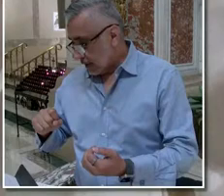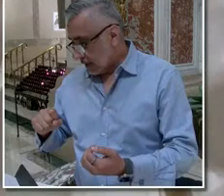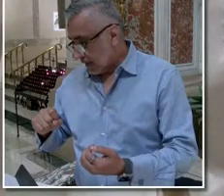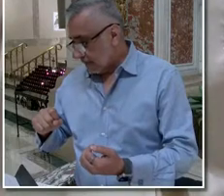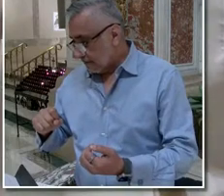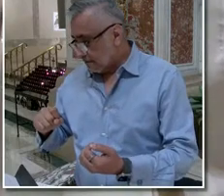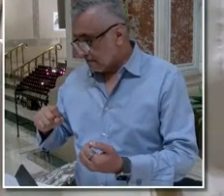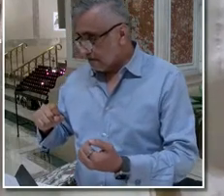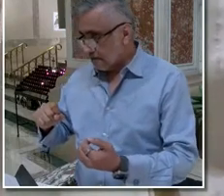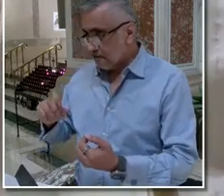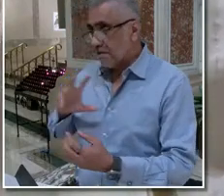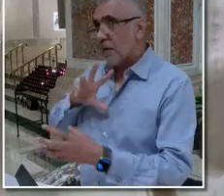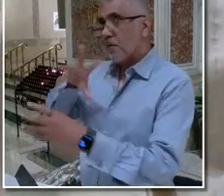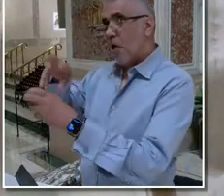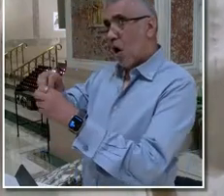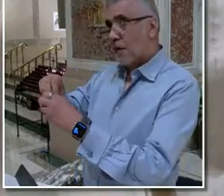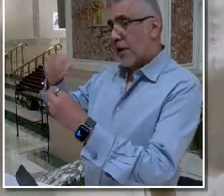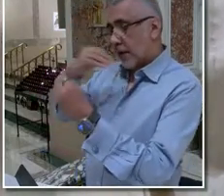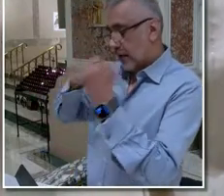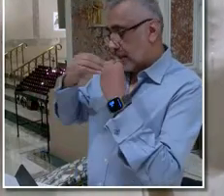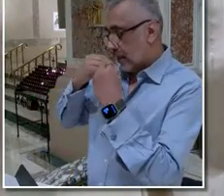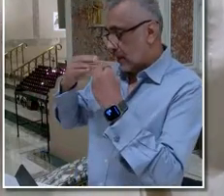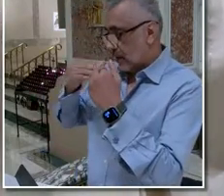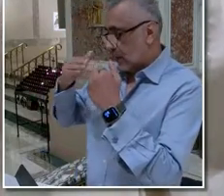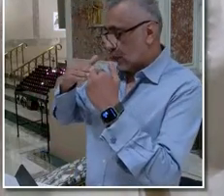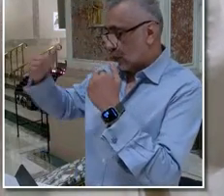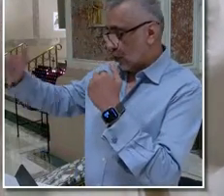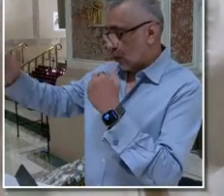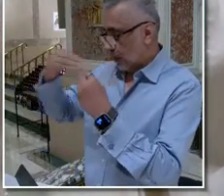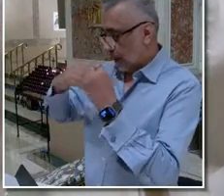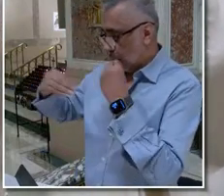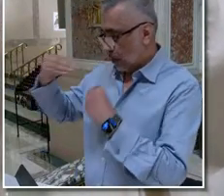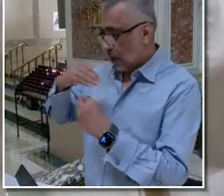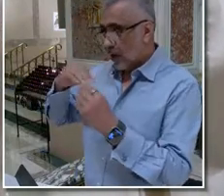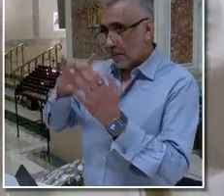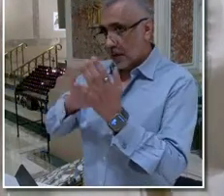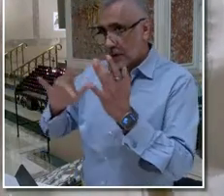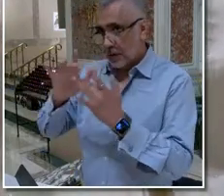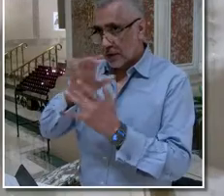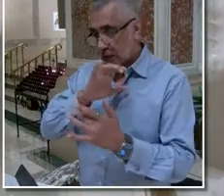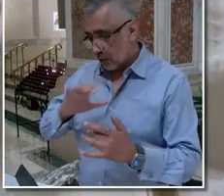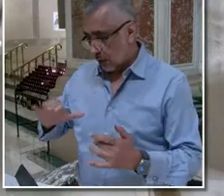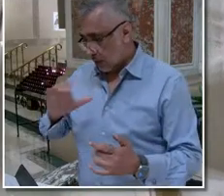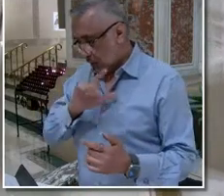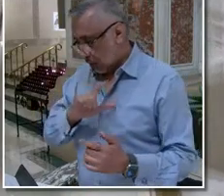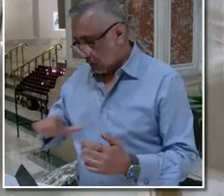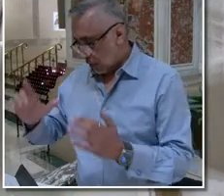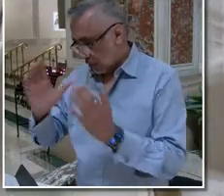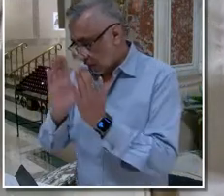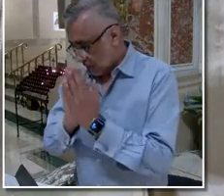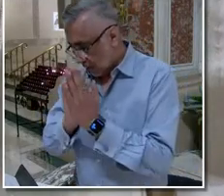saciados en el banquete eterno por Jesucristo nuestro